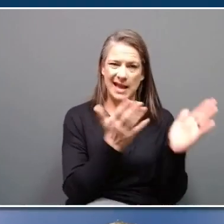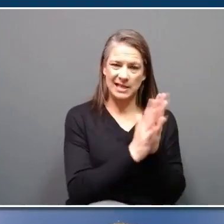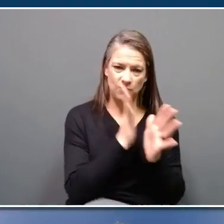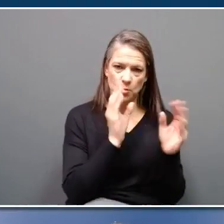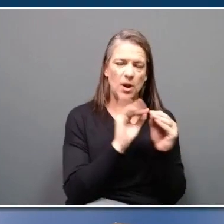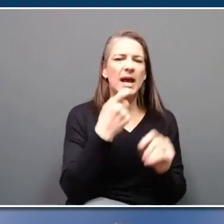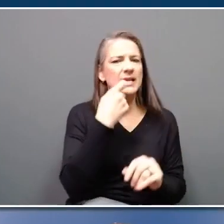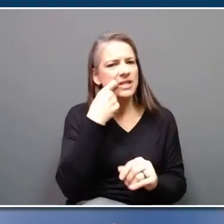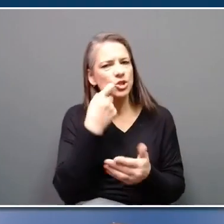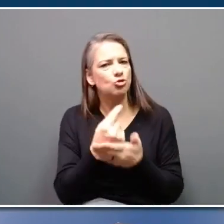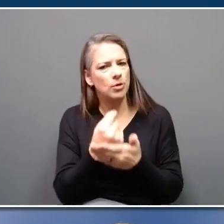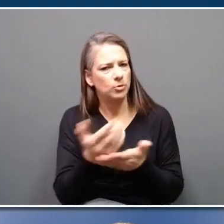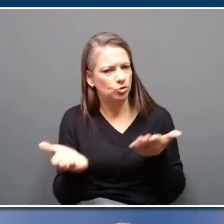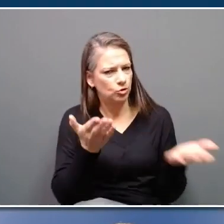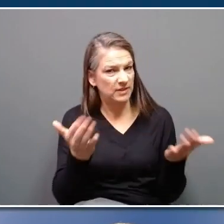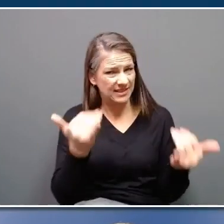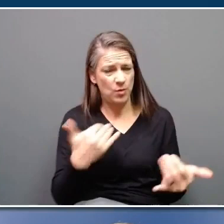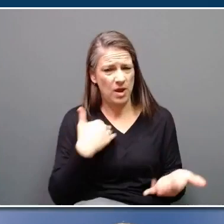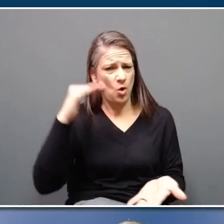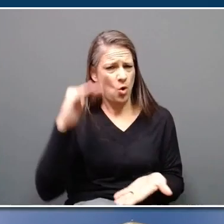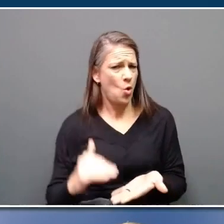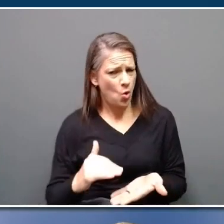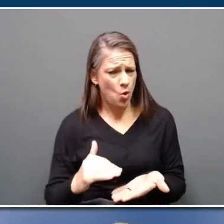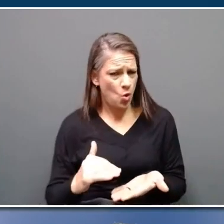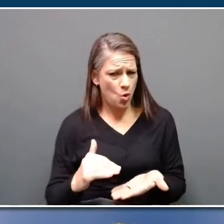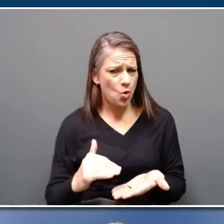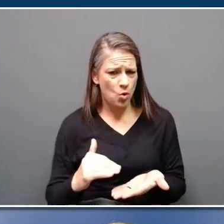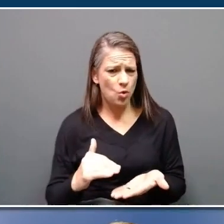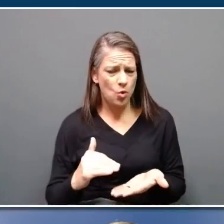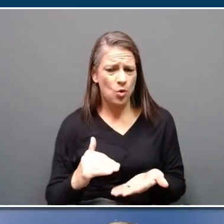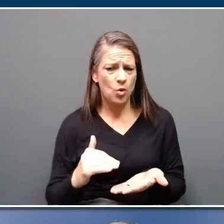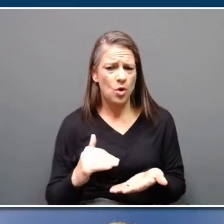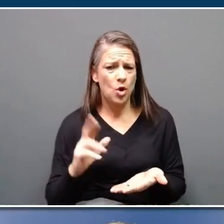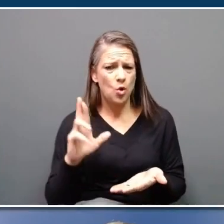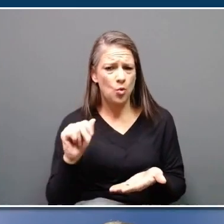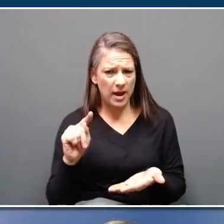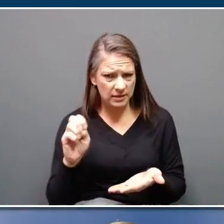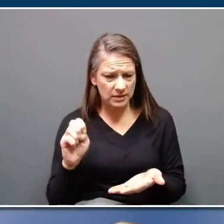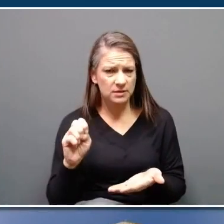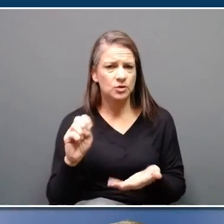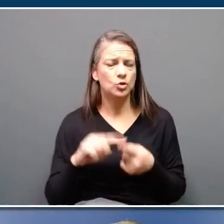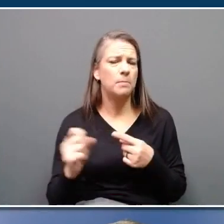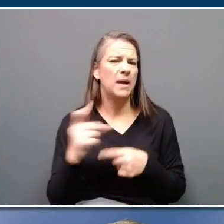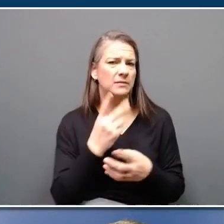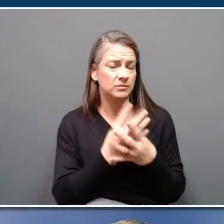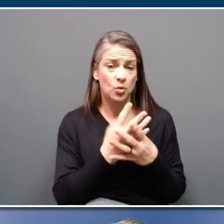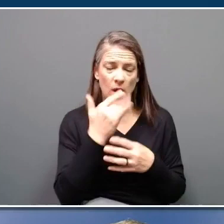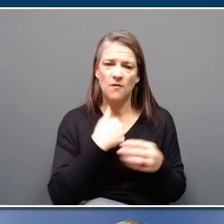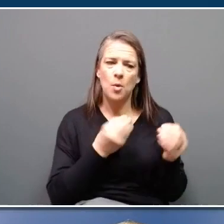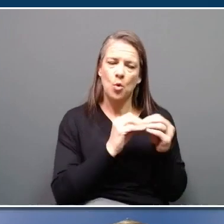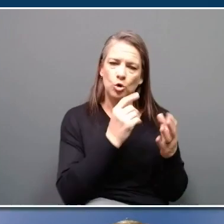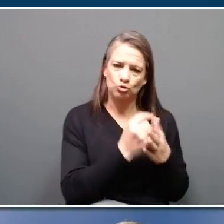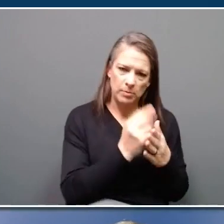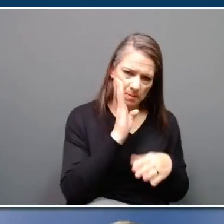treatment services. Right now, we have the lowest recidivism rate we've ever had. It's due to 3 things: more treatment beds inside